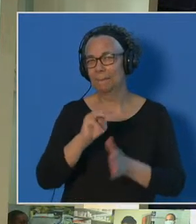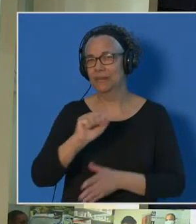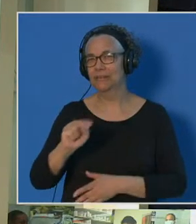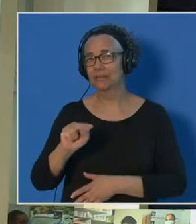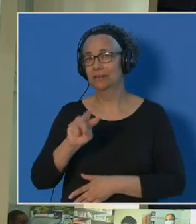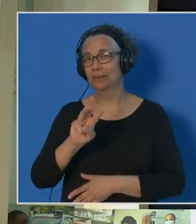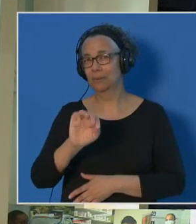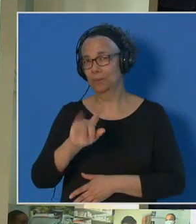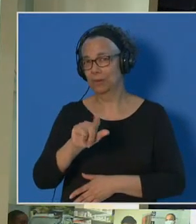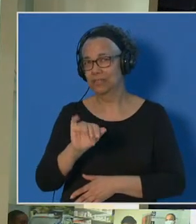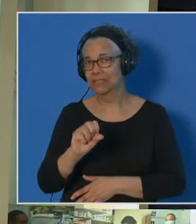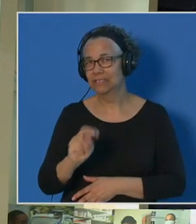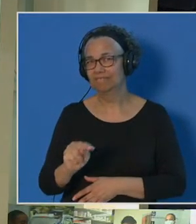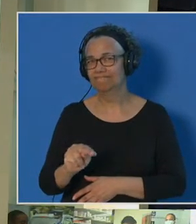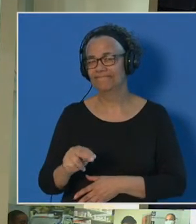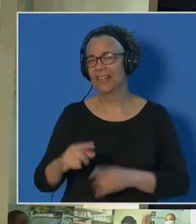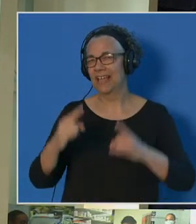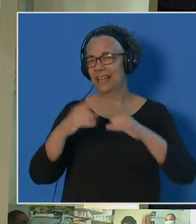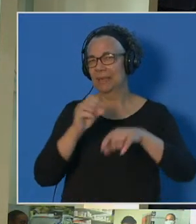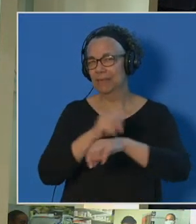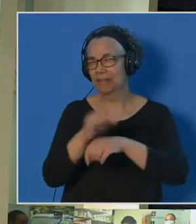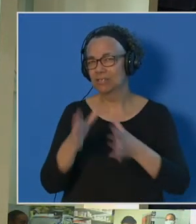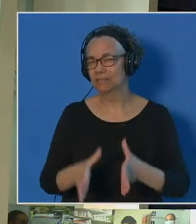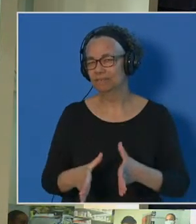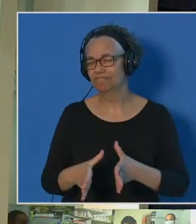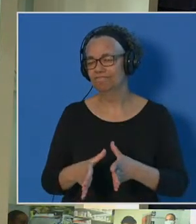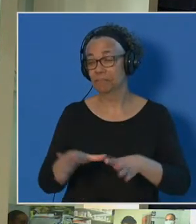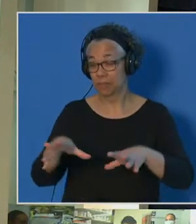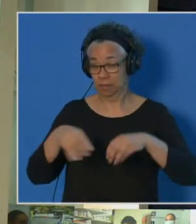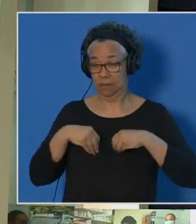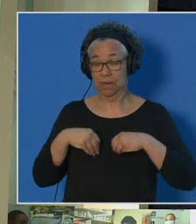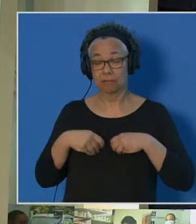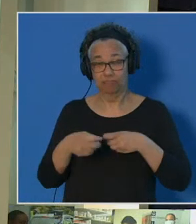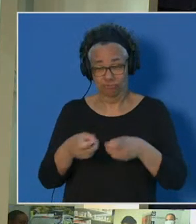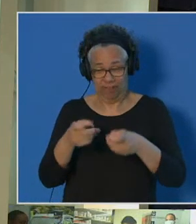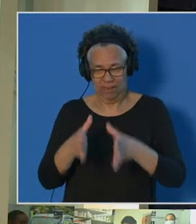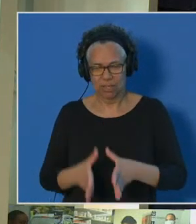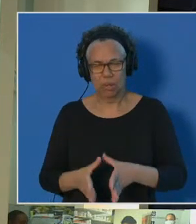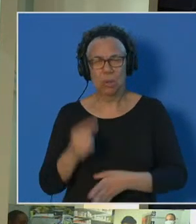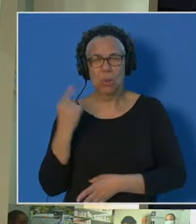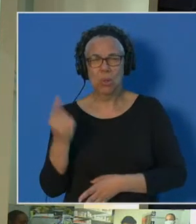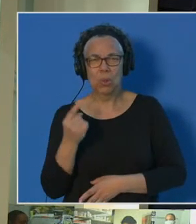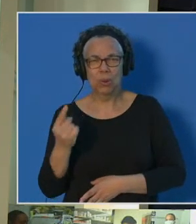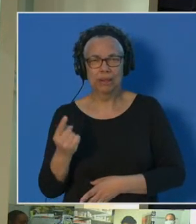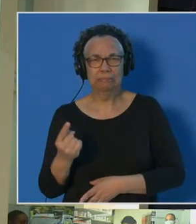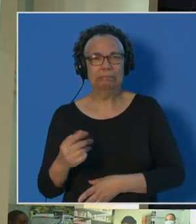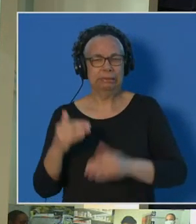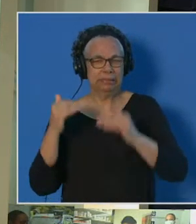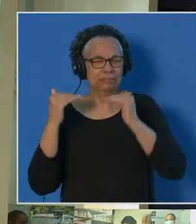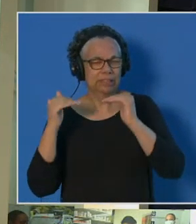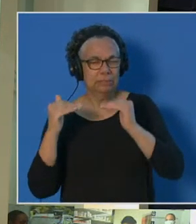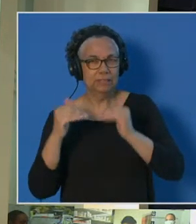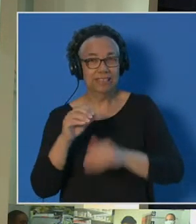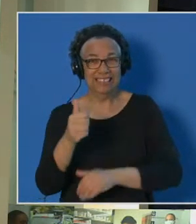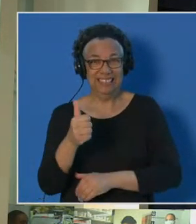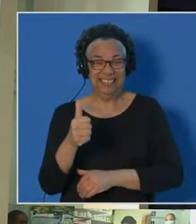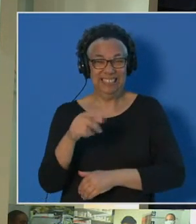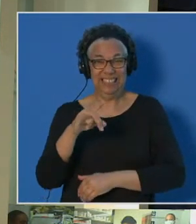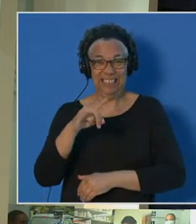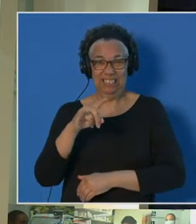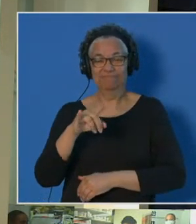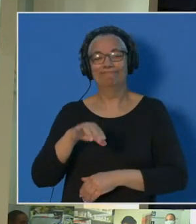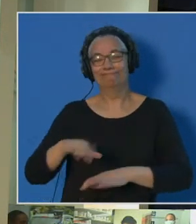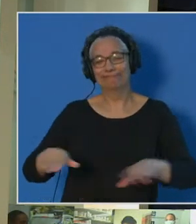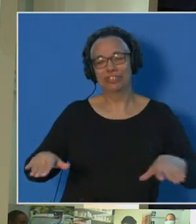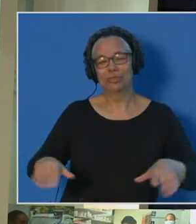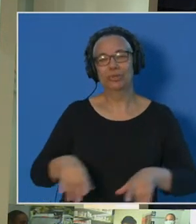camp counselor had a question. They got the regulations saying that they are only allowed 10 kids per 20 feet by 25 feet area